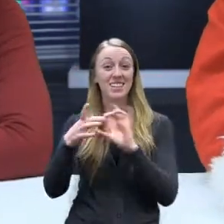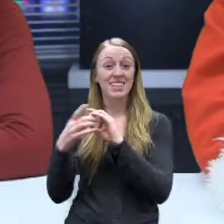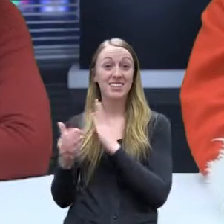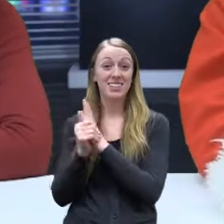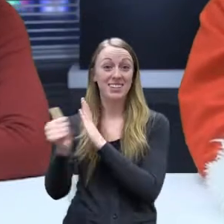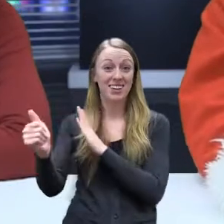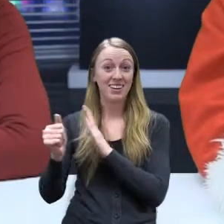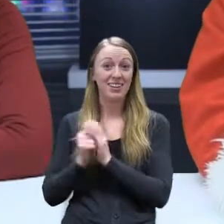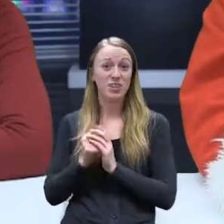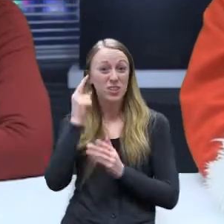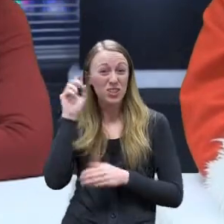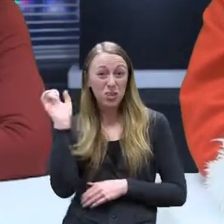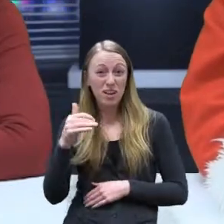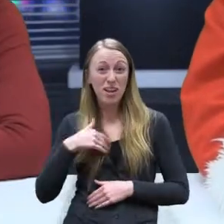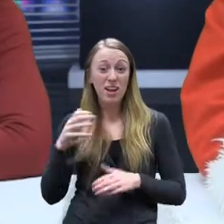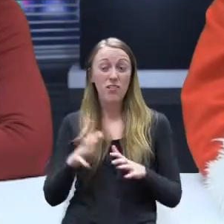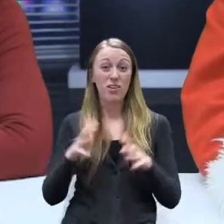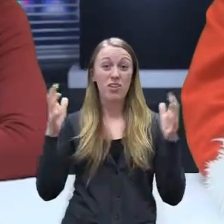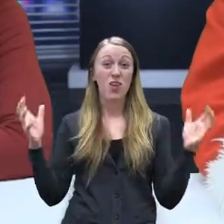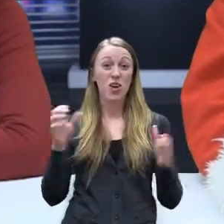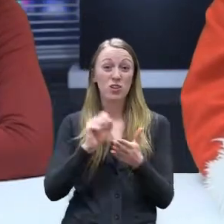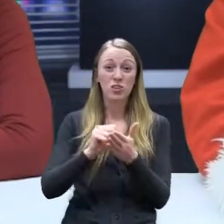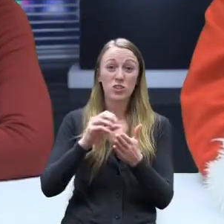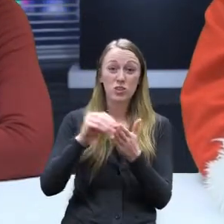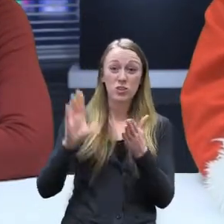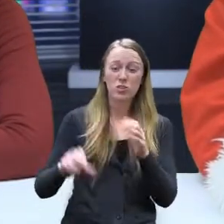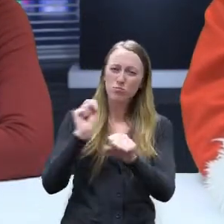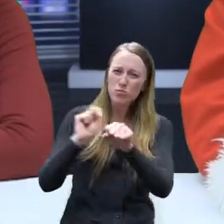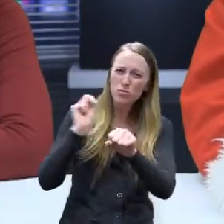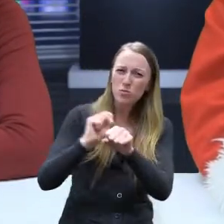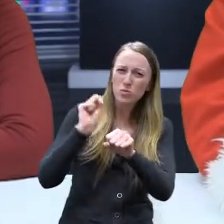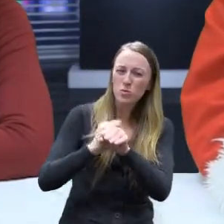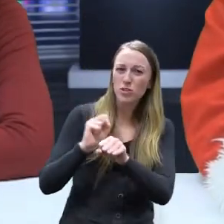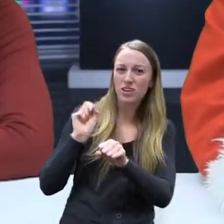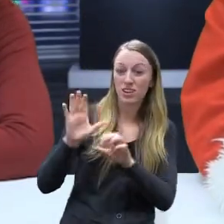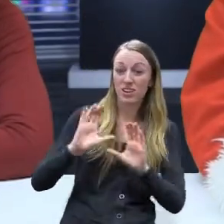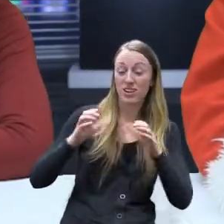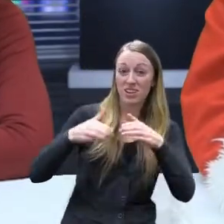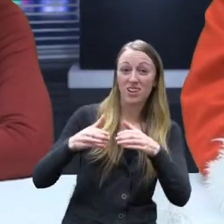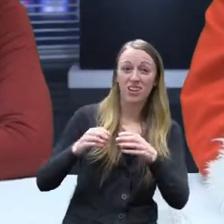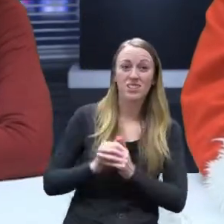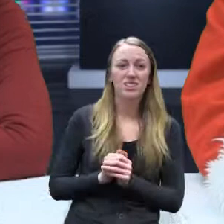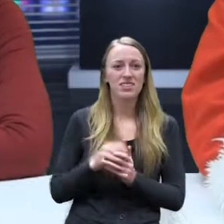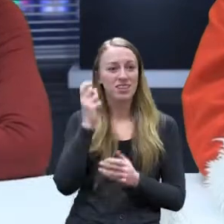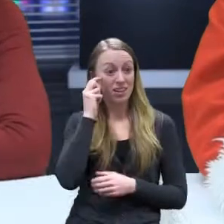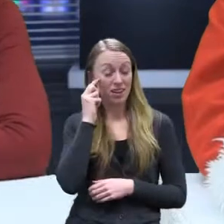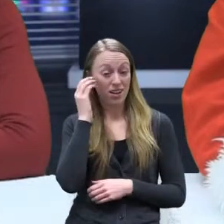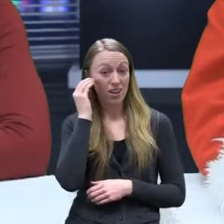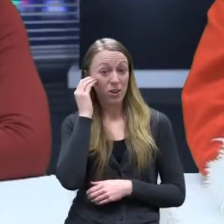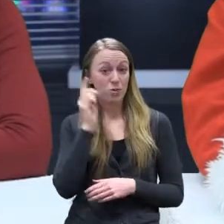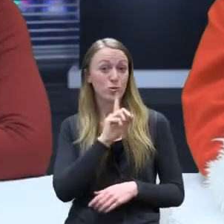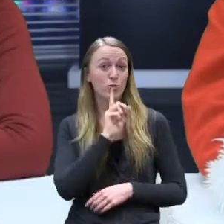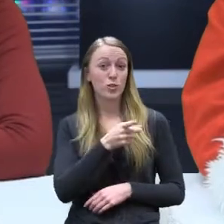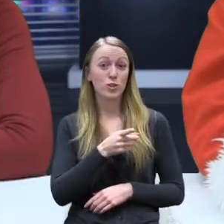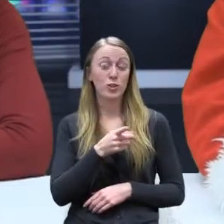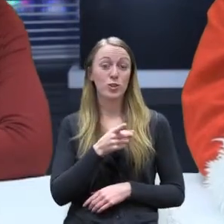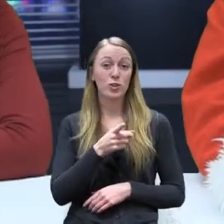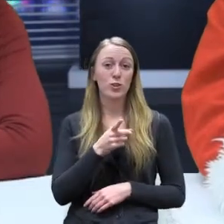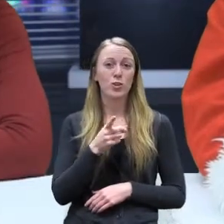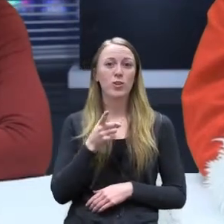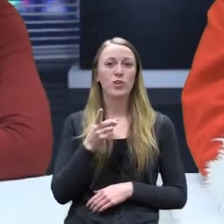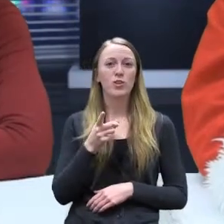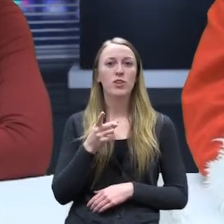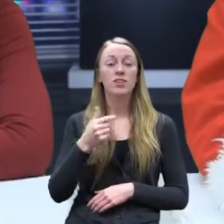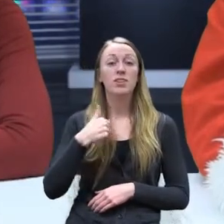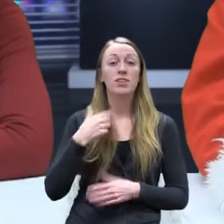talent and ability, did you know we have lots of students working really hard in their classes and earning work ethic recognition awards? I know, that's true. In fact, I'd like to